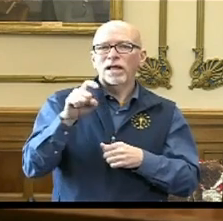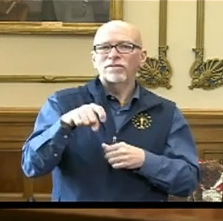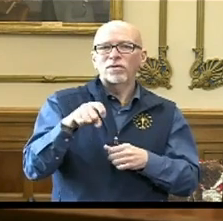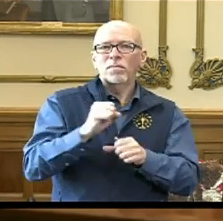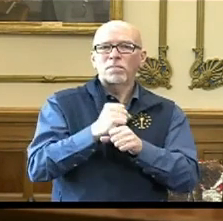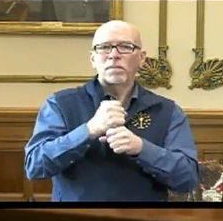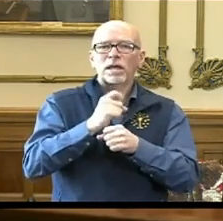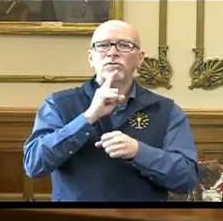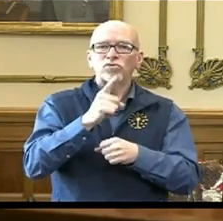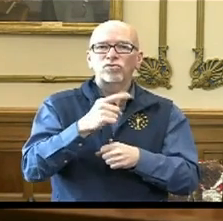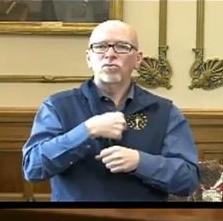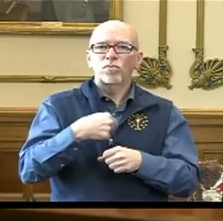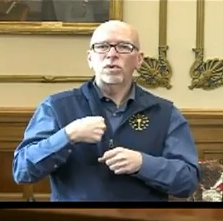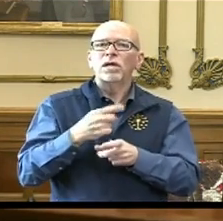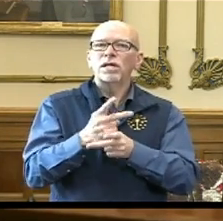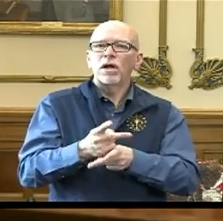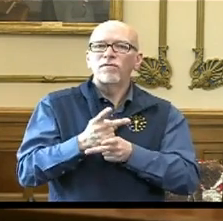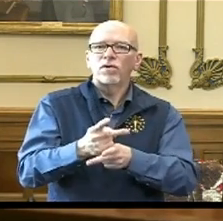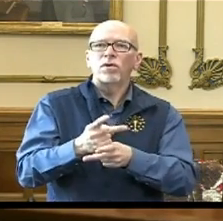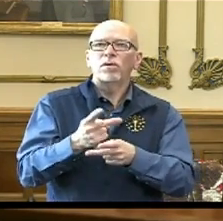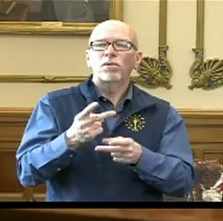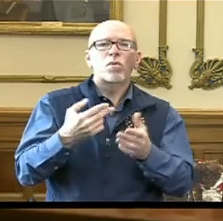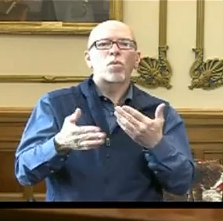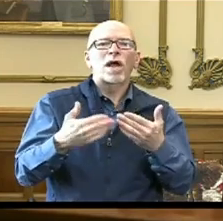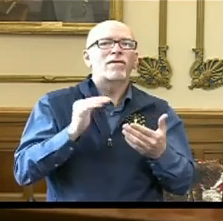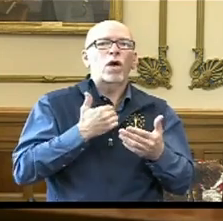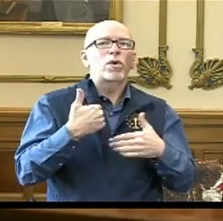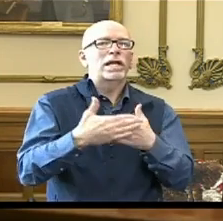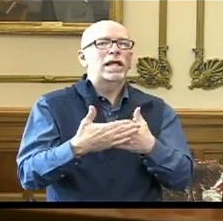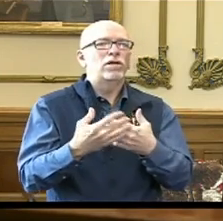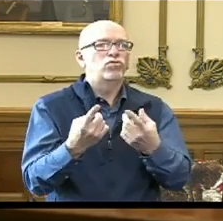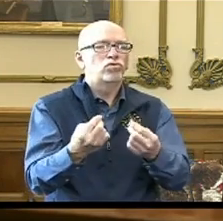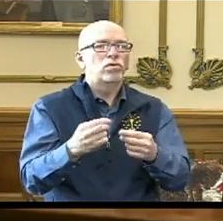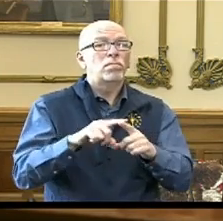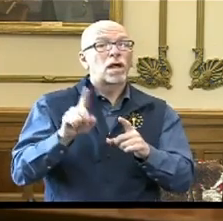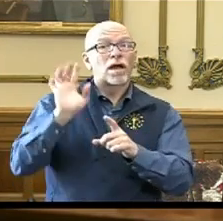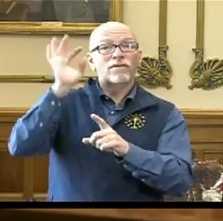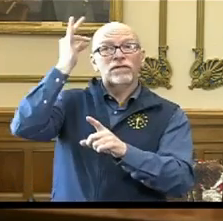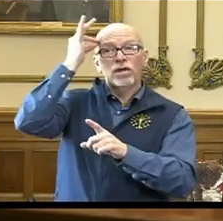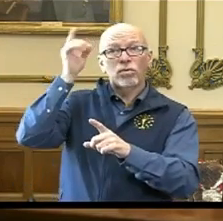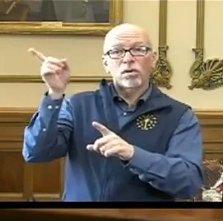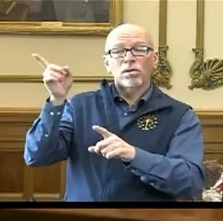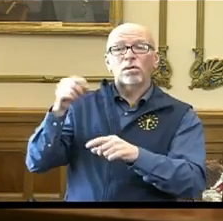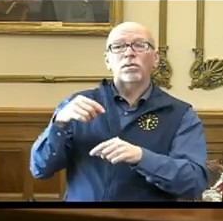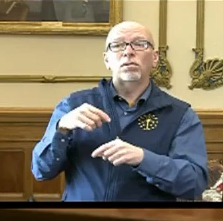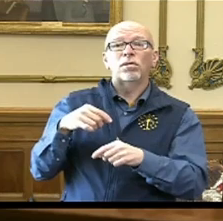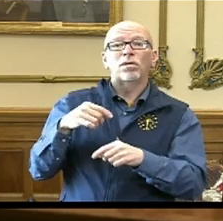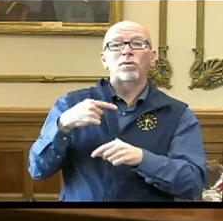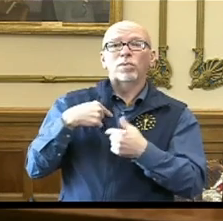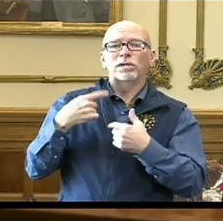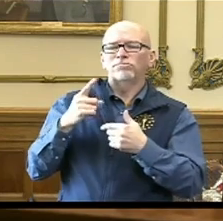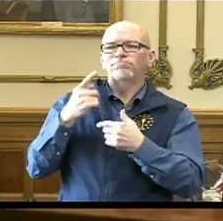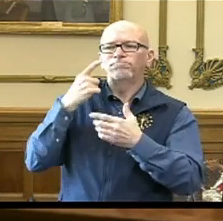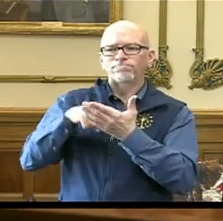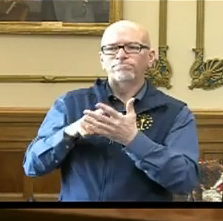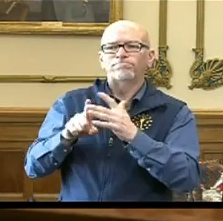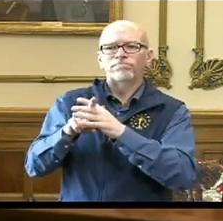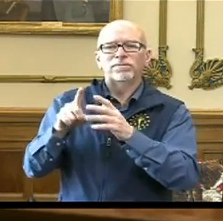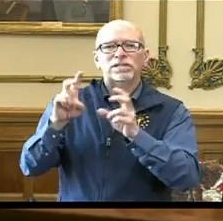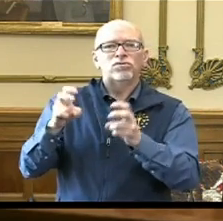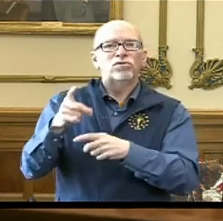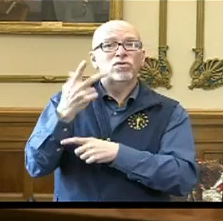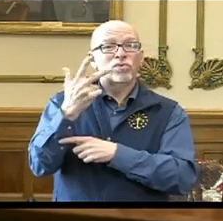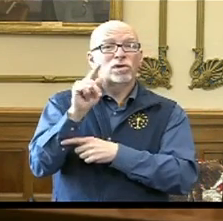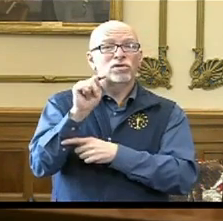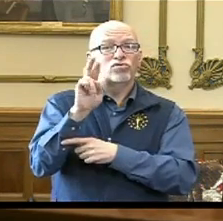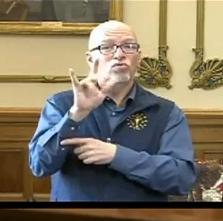make sure that we're careful with whatever that next step is. But with the federal government, we're running into issues of $3 trillion that we